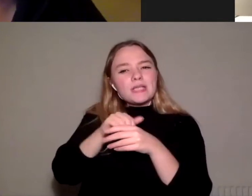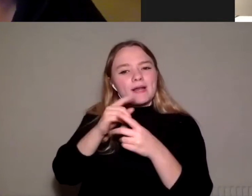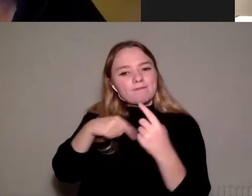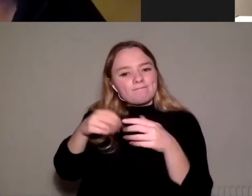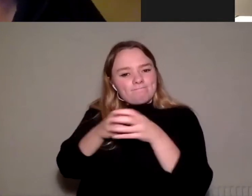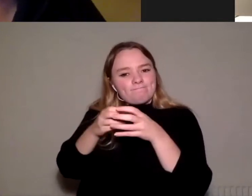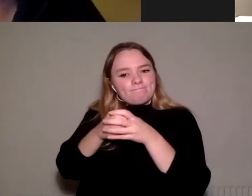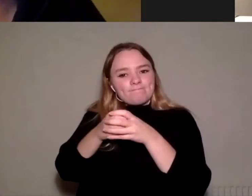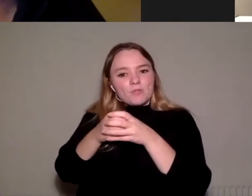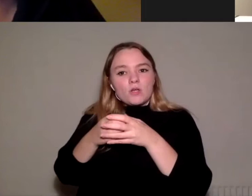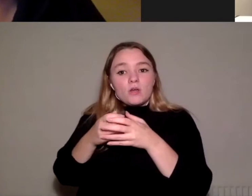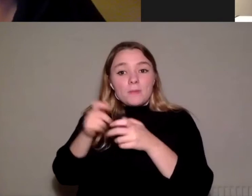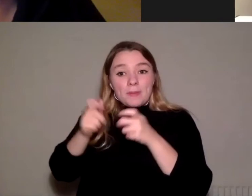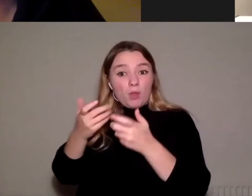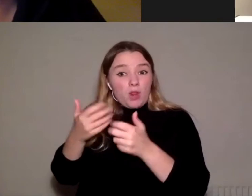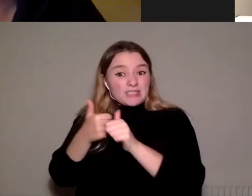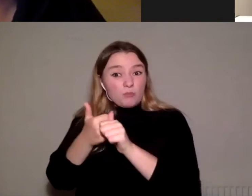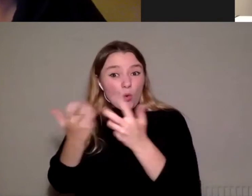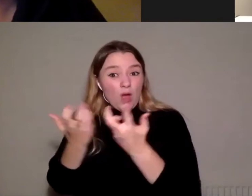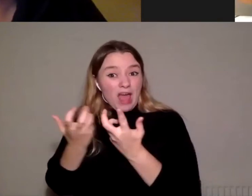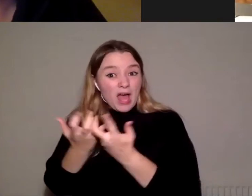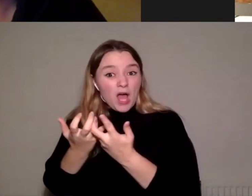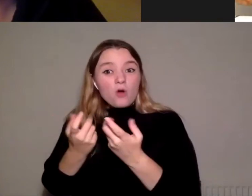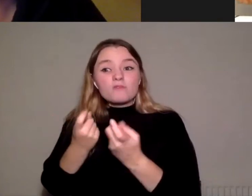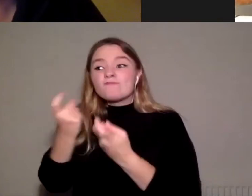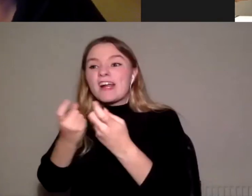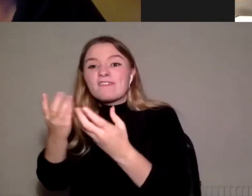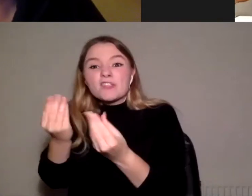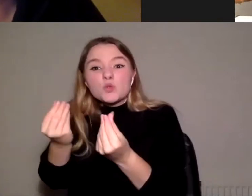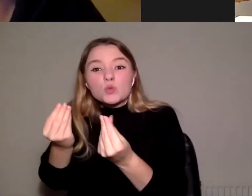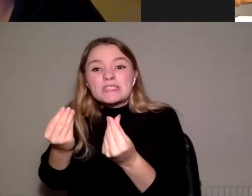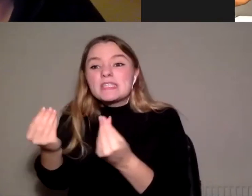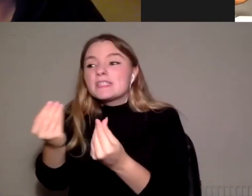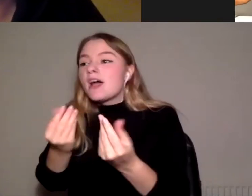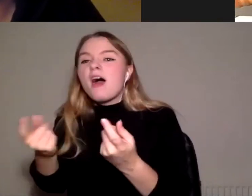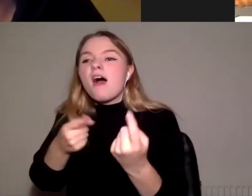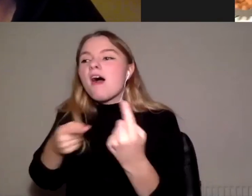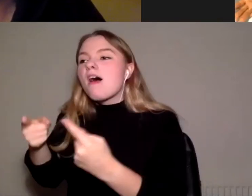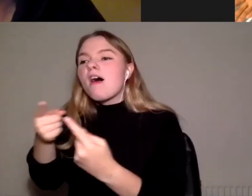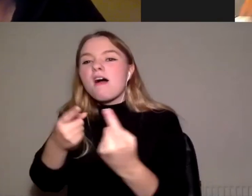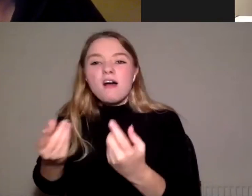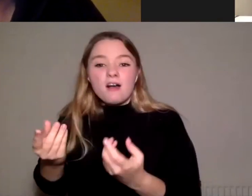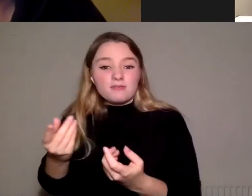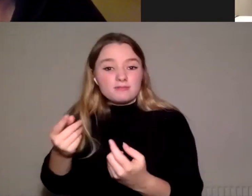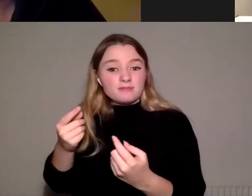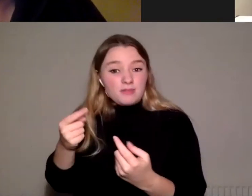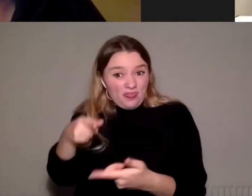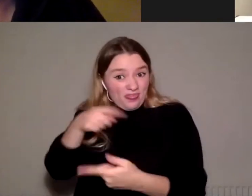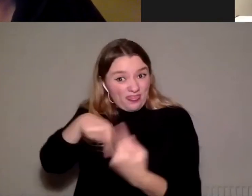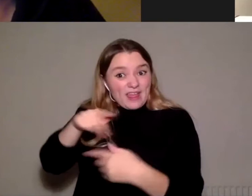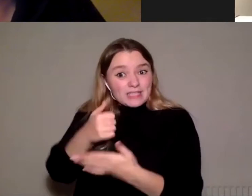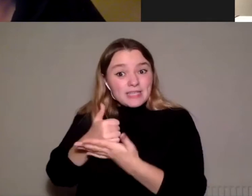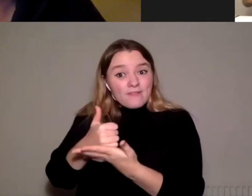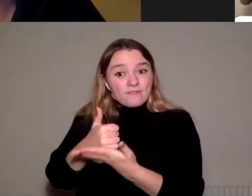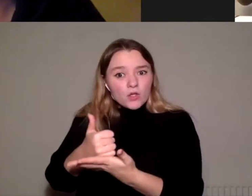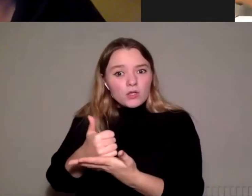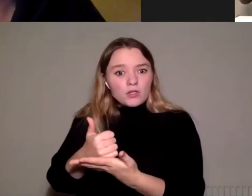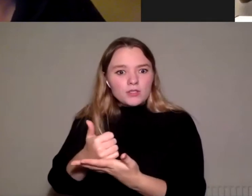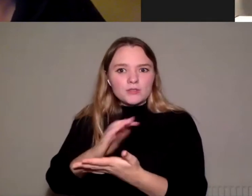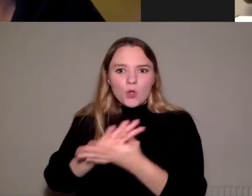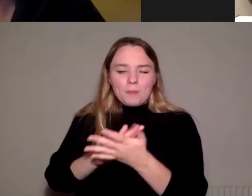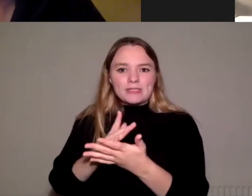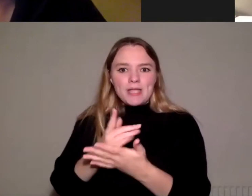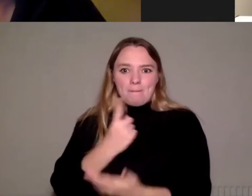group just by finding resources for people. Like, that's helpful. So just so that it's not all down to me to keep